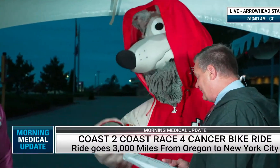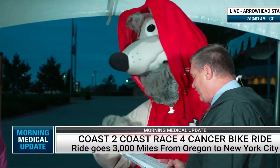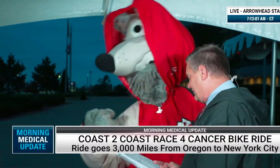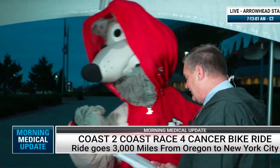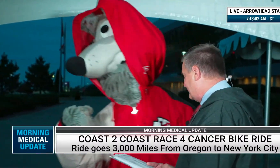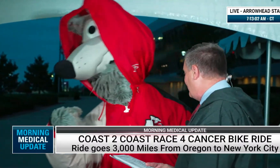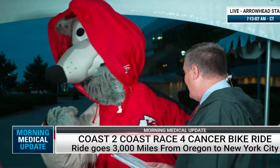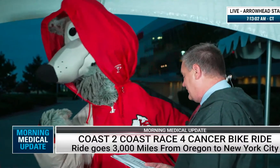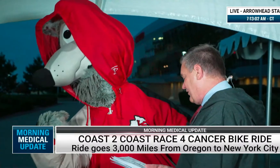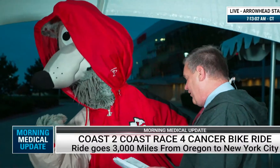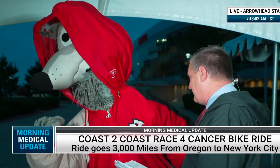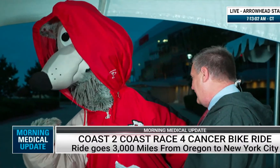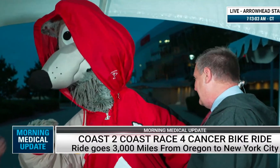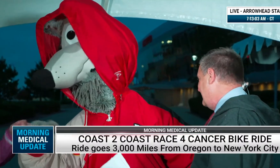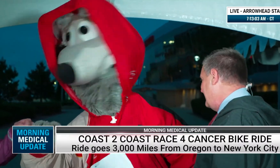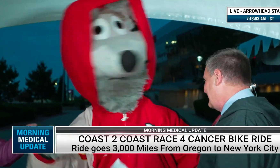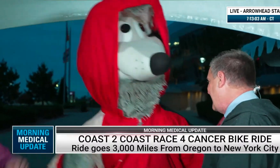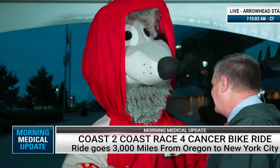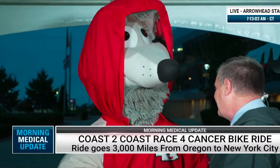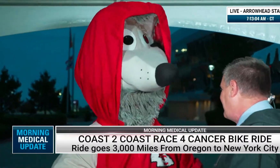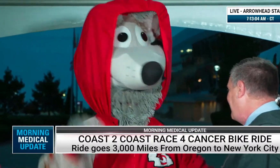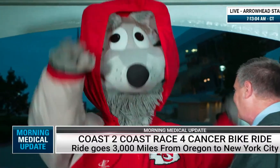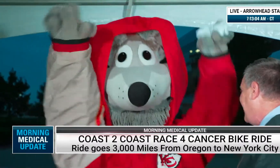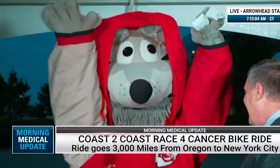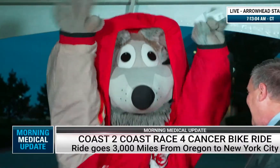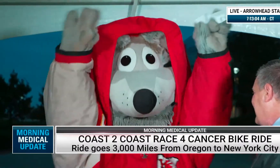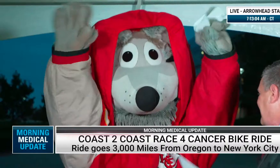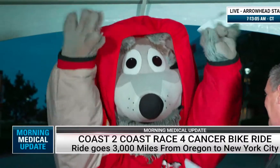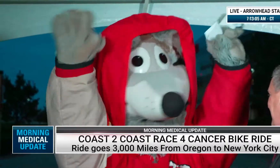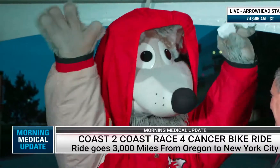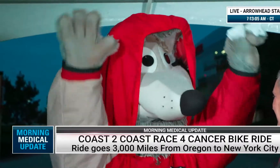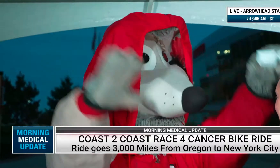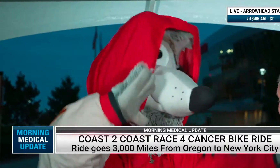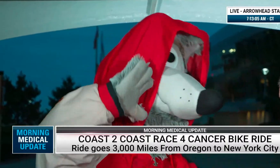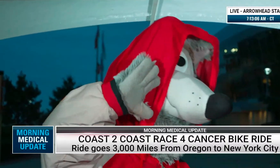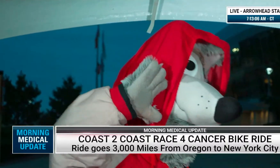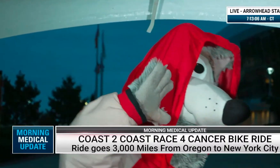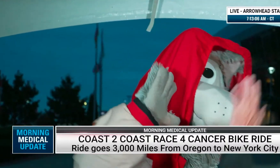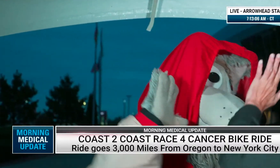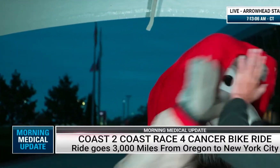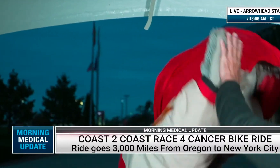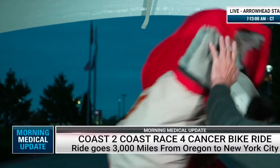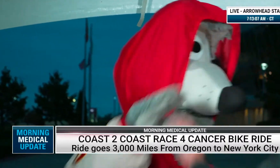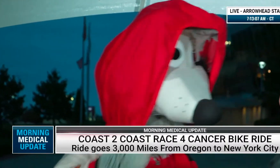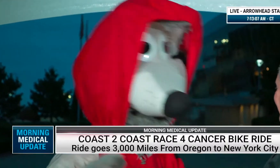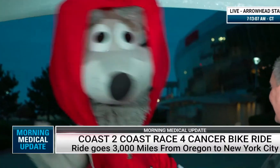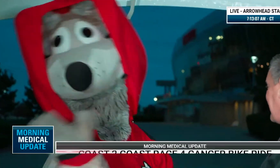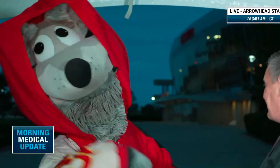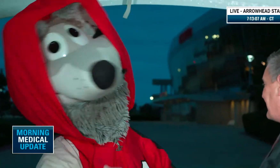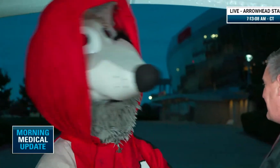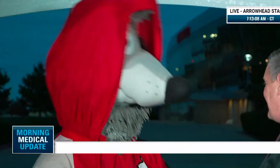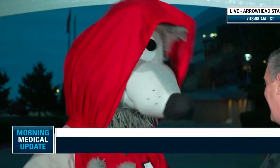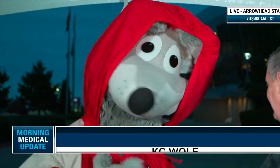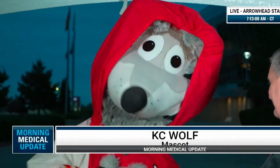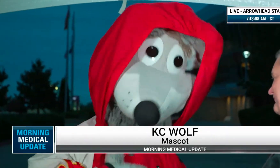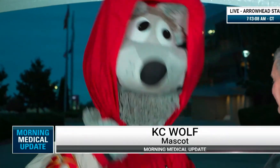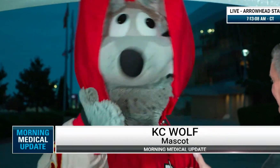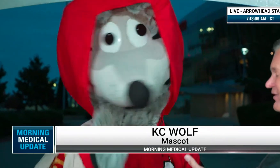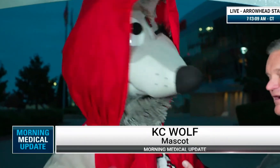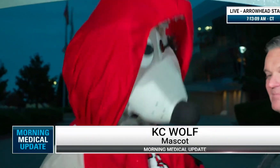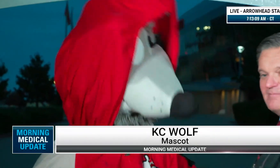the place. Of course, it is the one and only Casey Wolf. How you doing here? You woke up early today. Thank you for coming